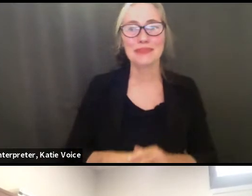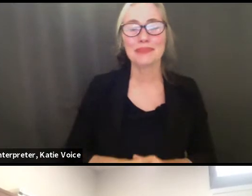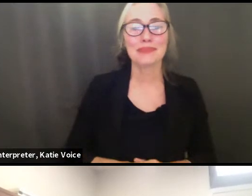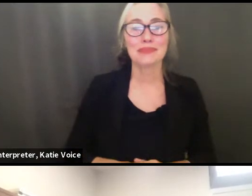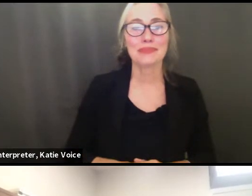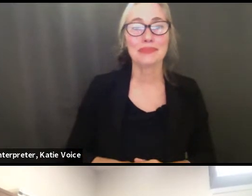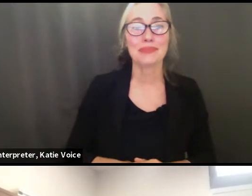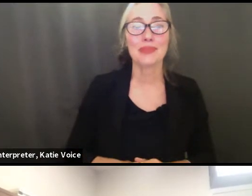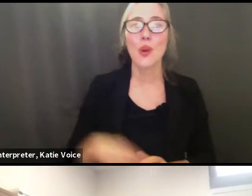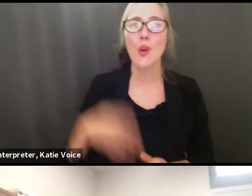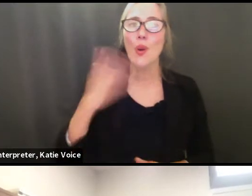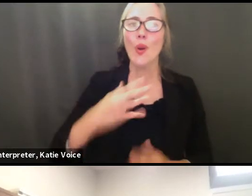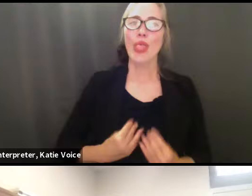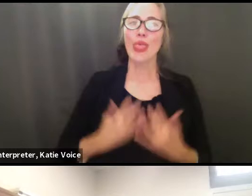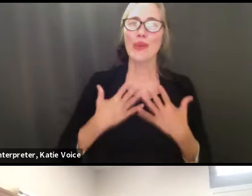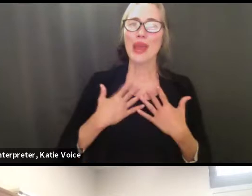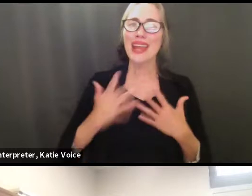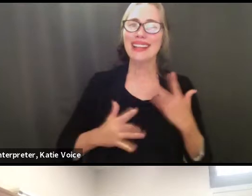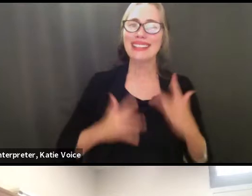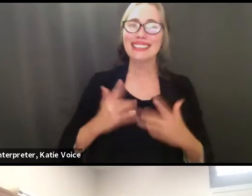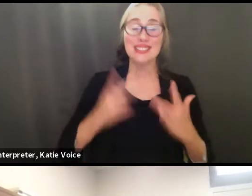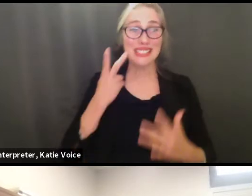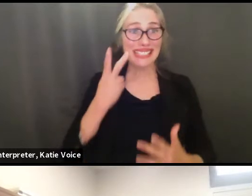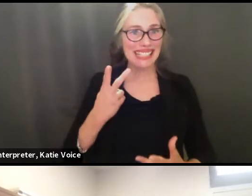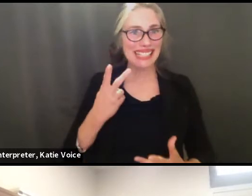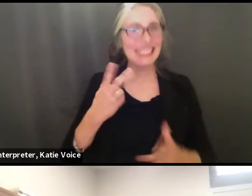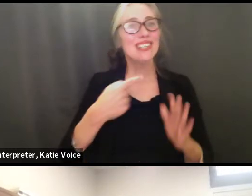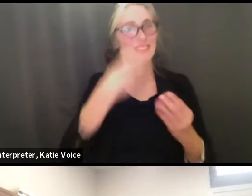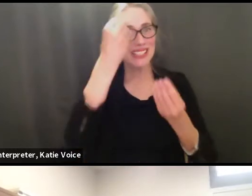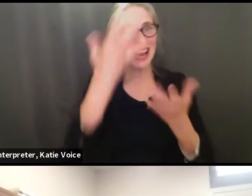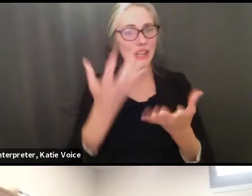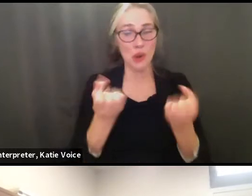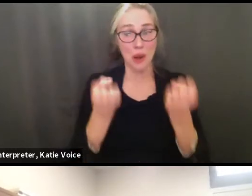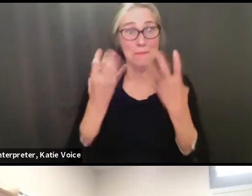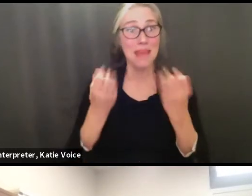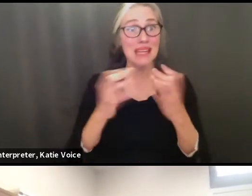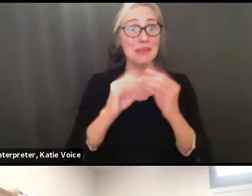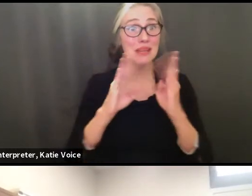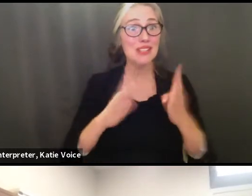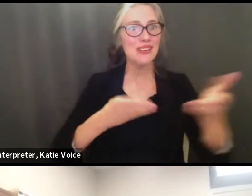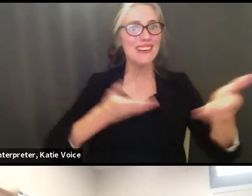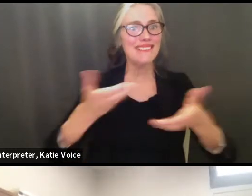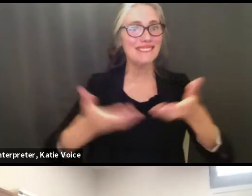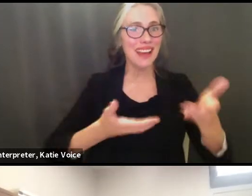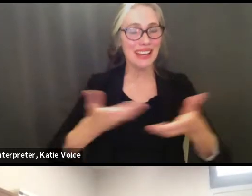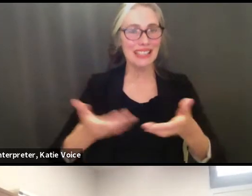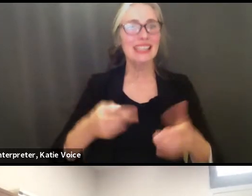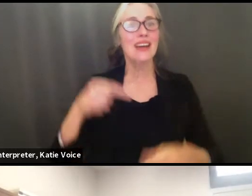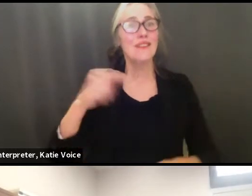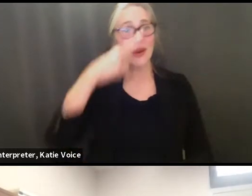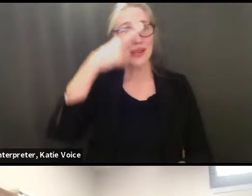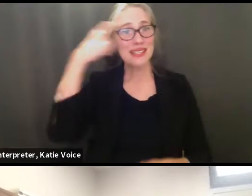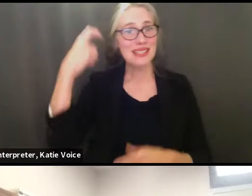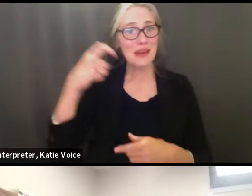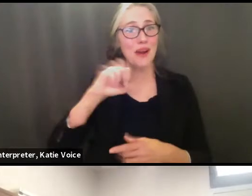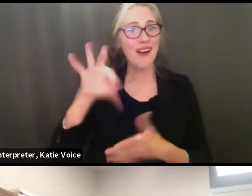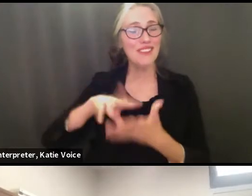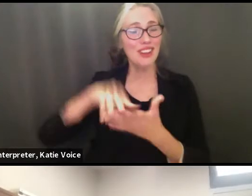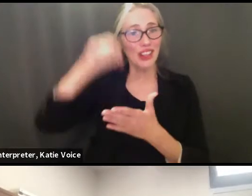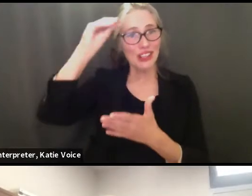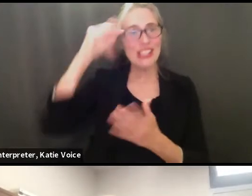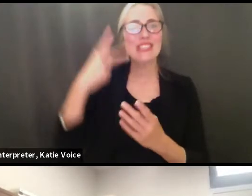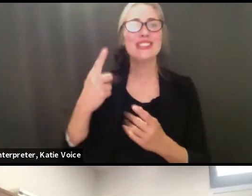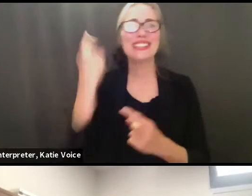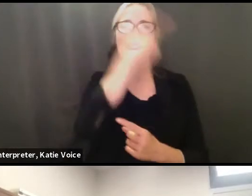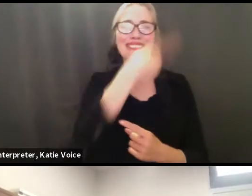We're very thrilled to tell you that we have many students that have been invited. As you can see here, we see children smiling,